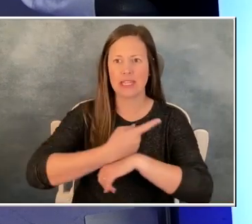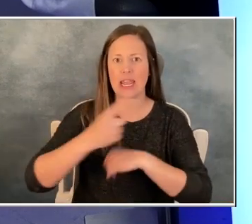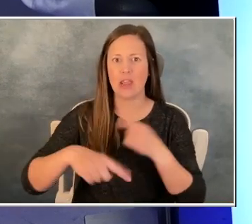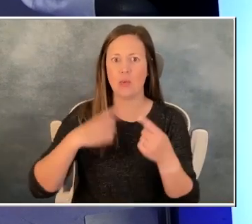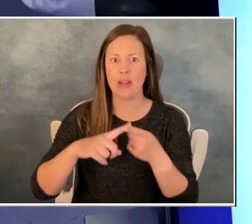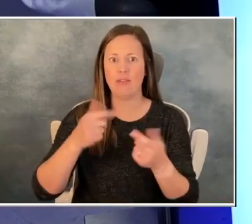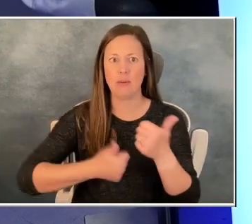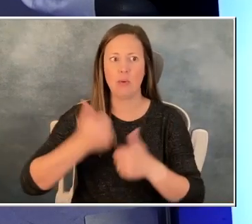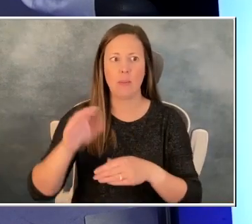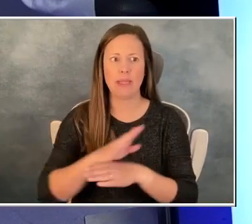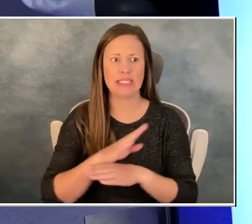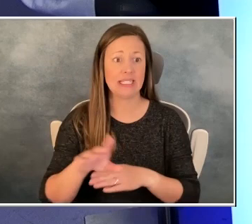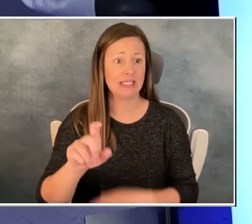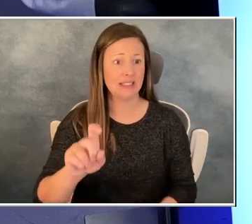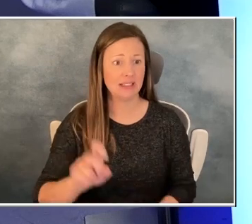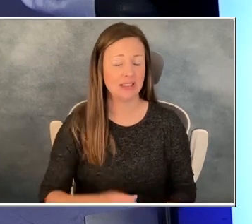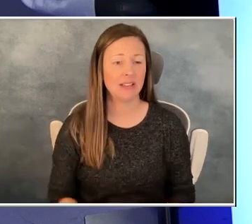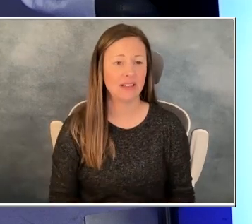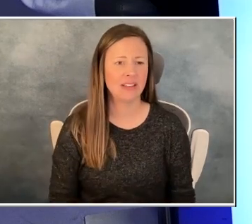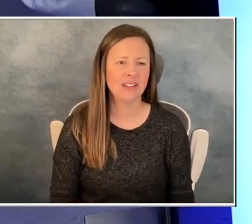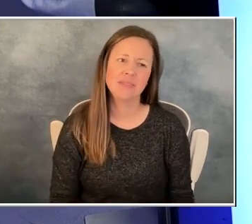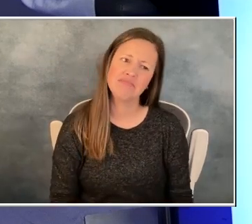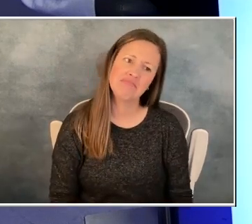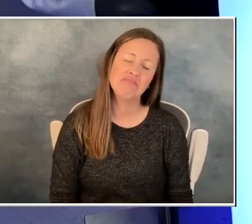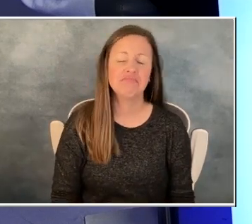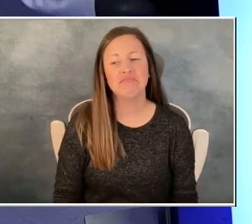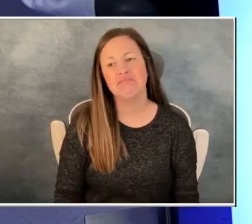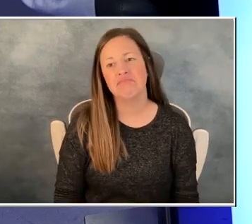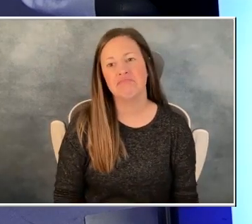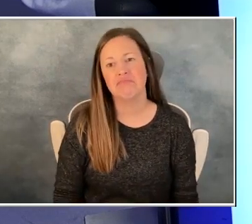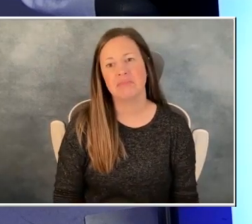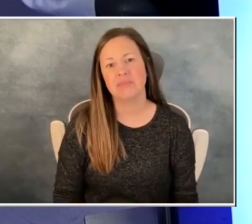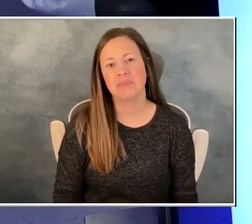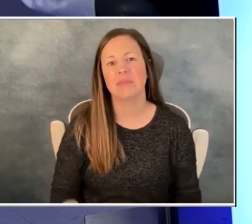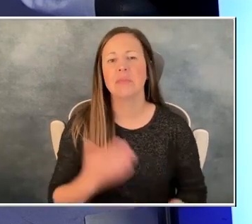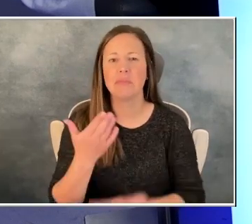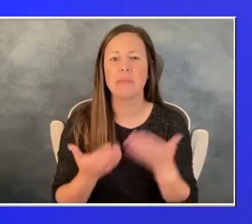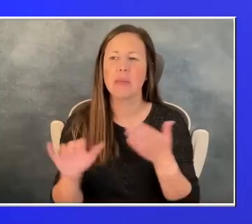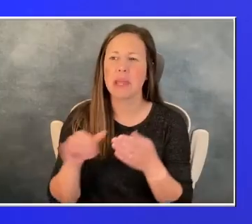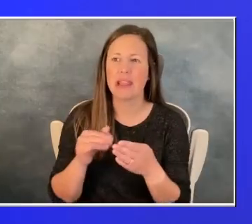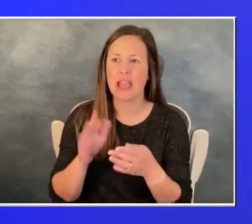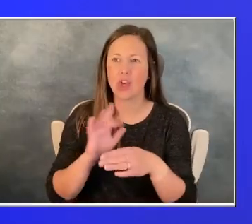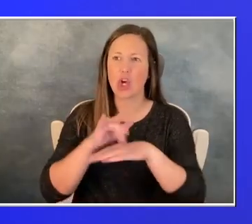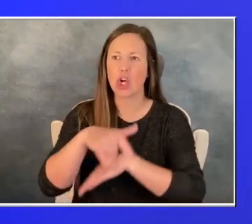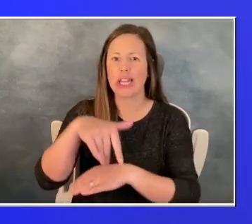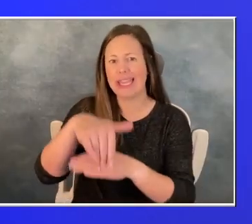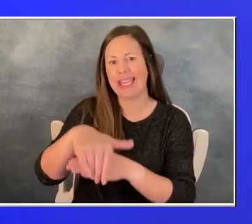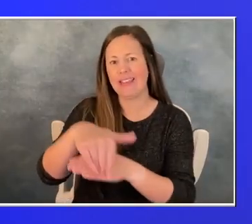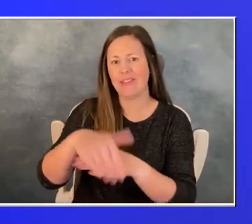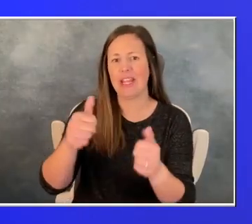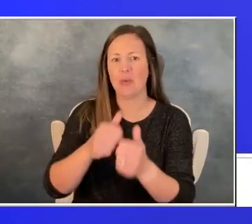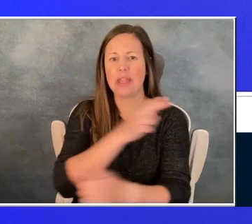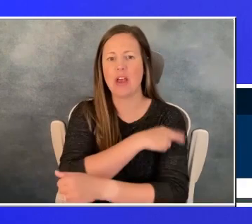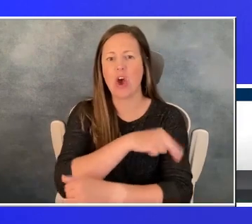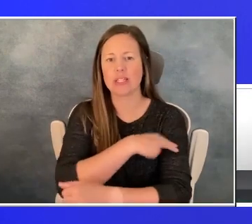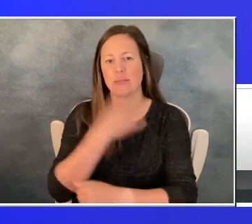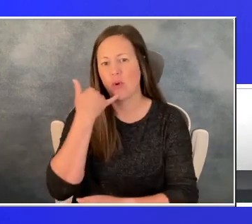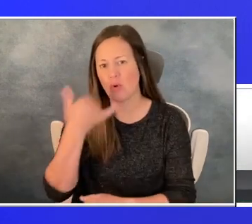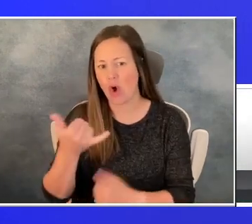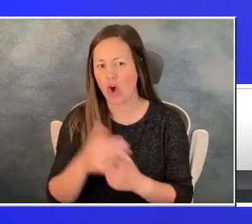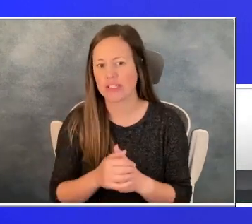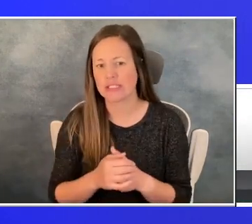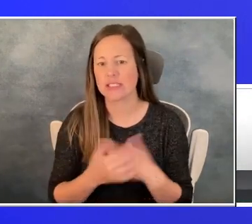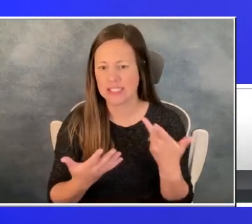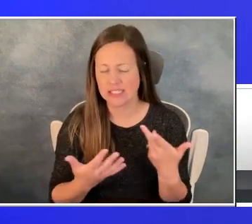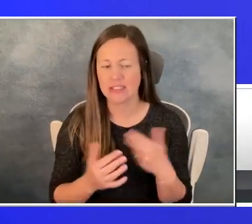busiest. I would say leading into the evening with our hospital calls, we tend to see, and